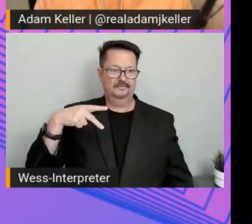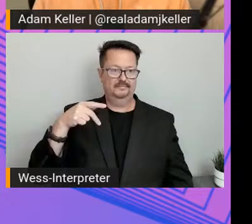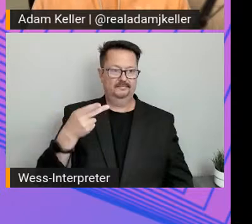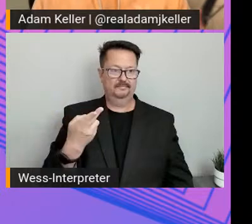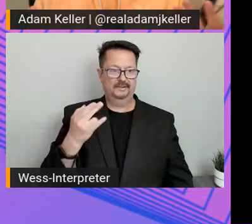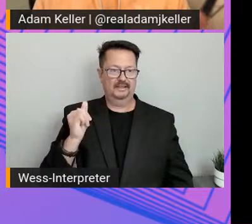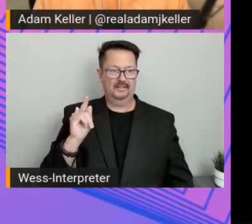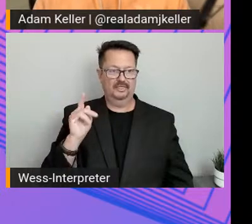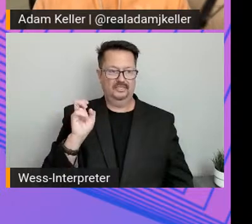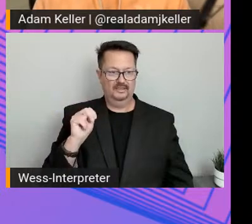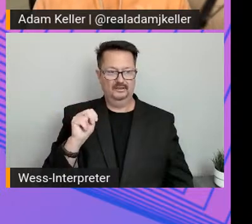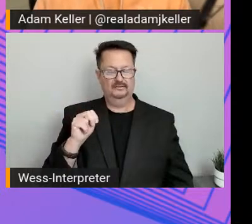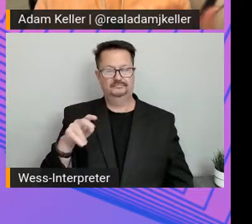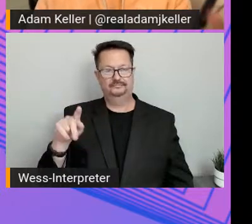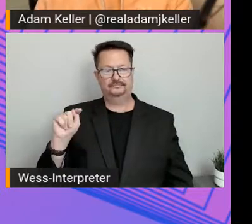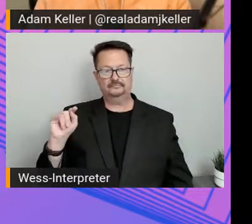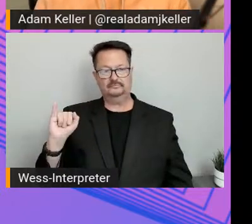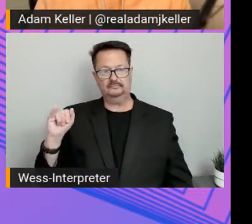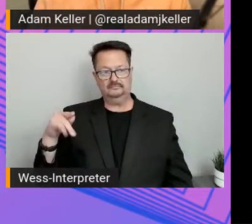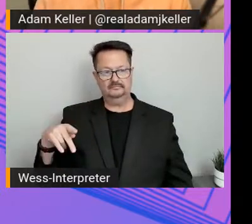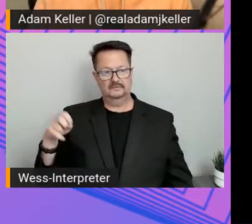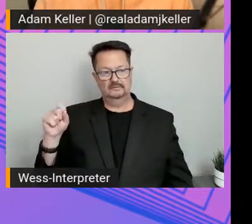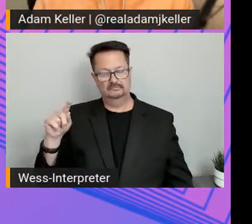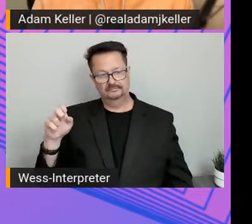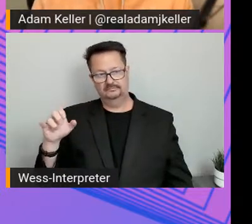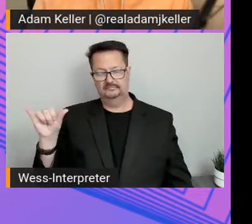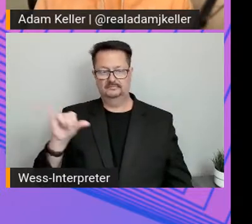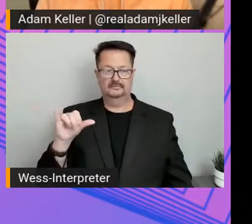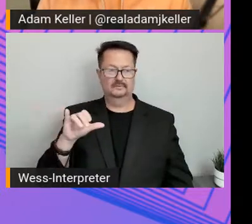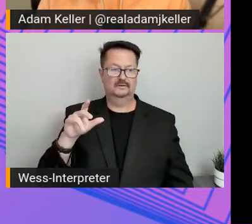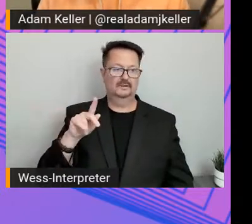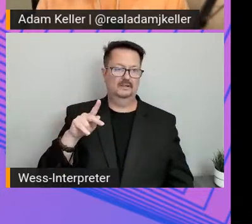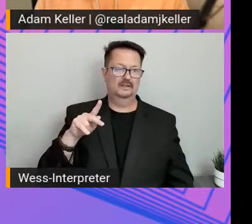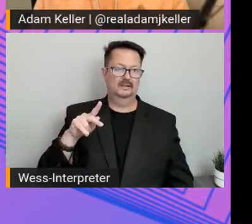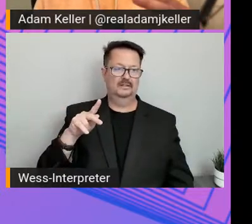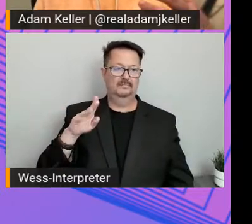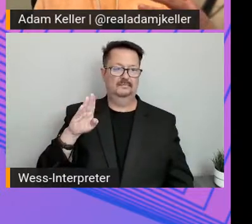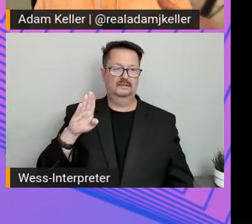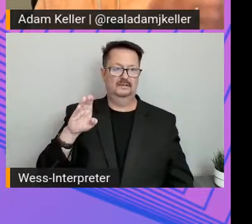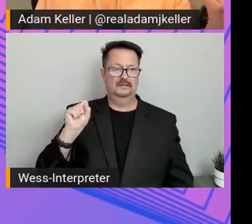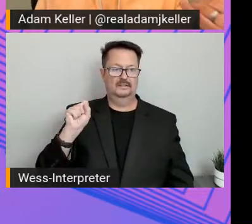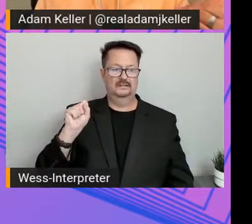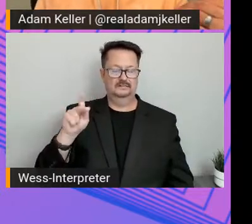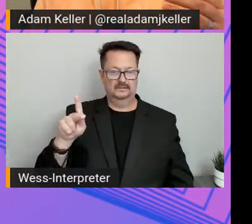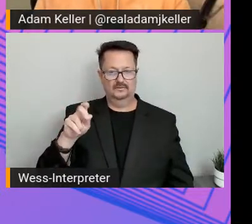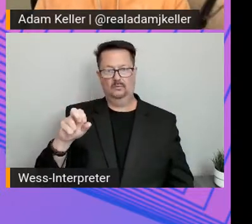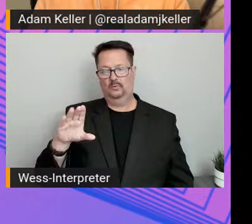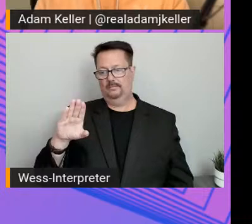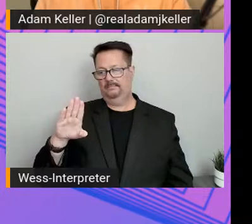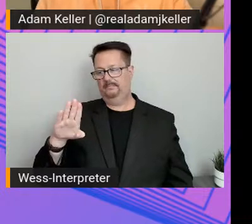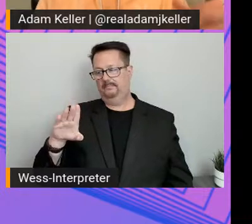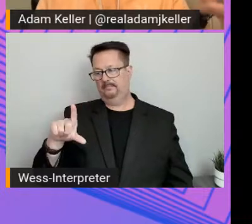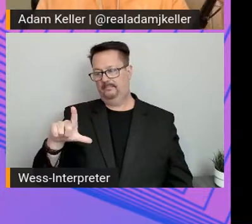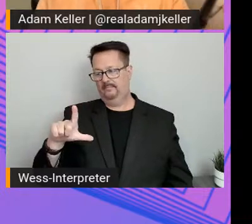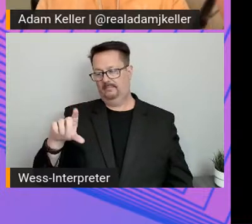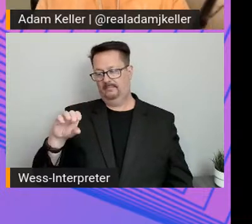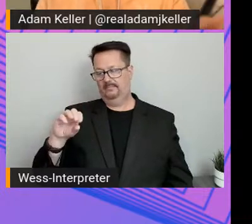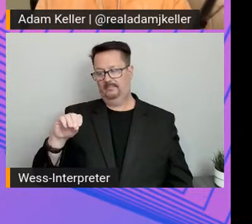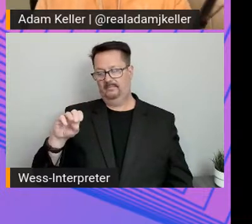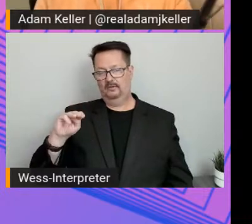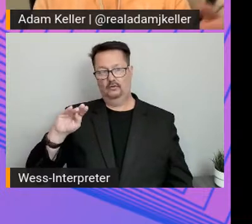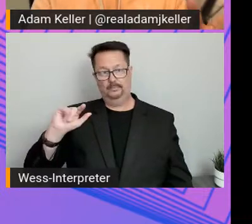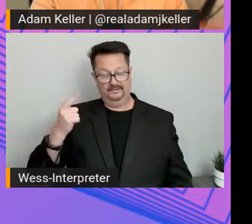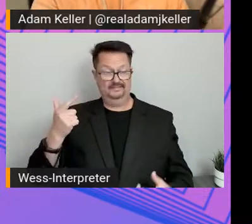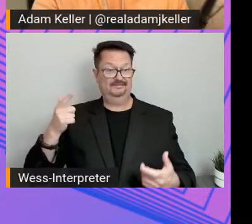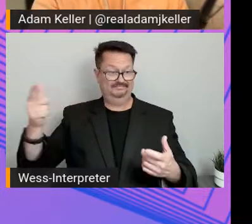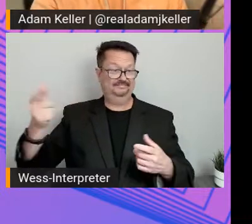TypeScript with tools like the AWS CDK or Pulumi. And as mentioned earlier by Casey, Gaggle did just